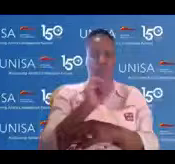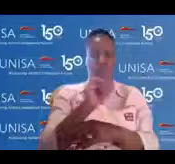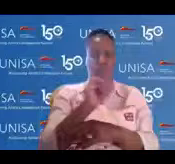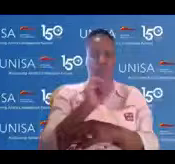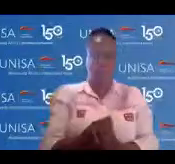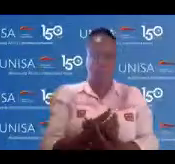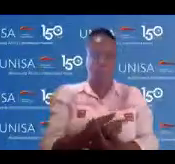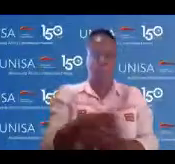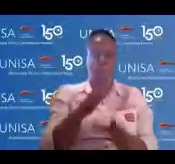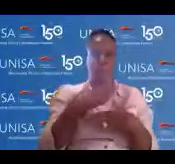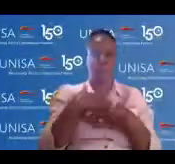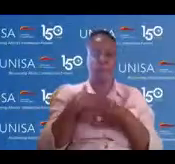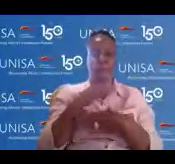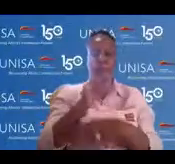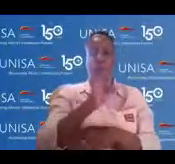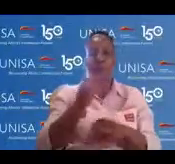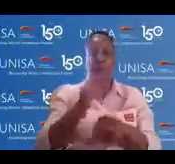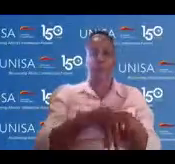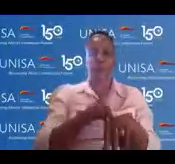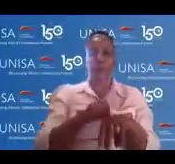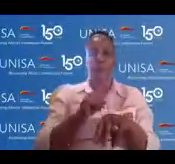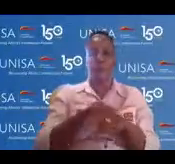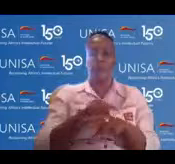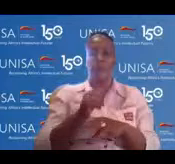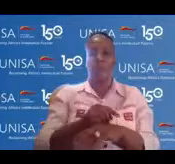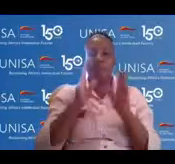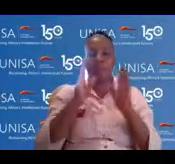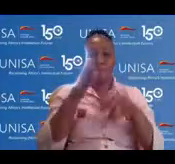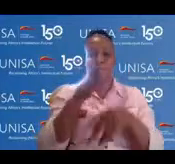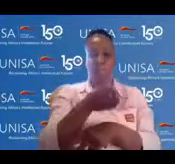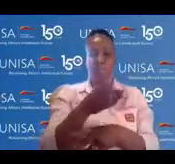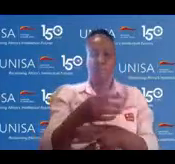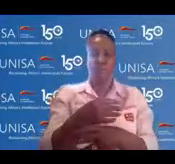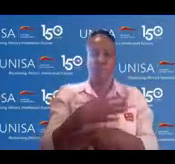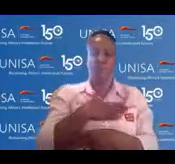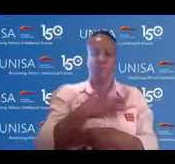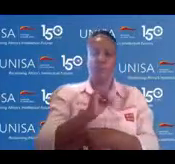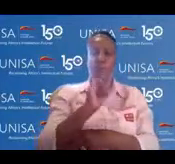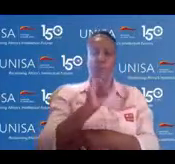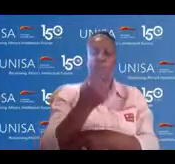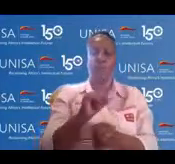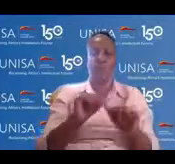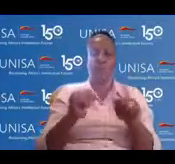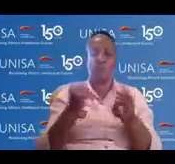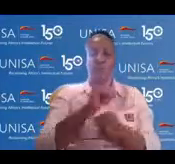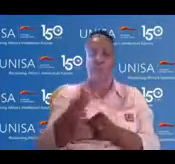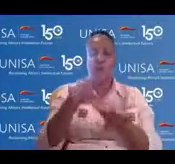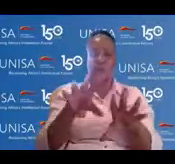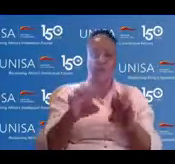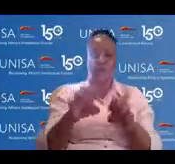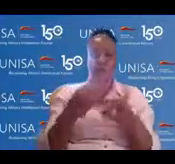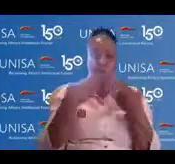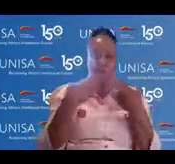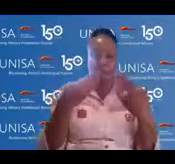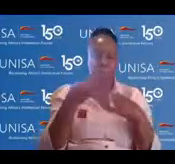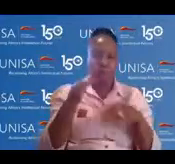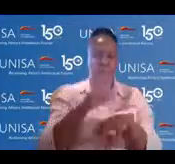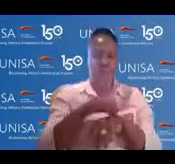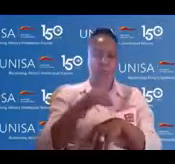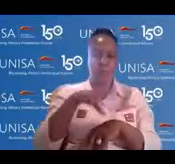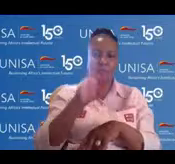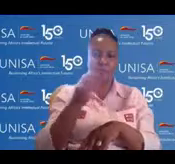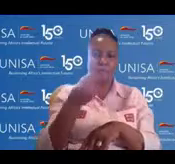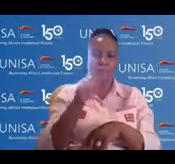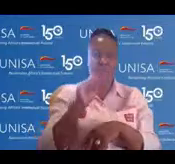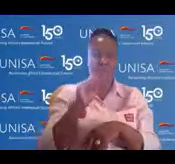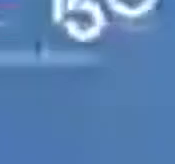time and attention. I wish you well with your examination. Thank you, Dr. Chetty. Back to you. Thank you so